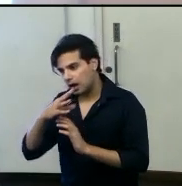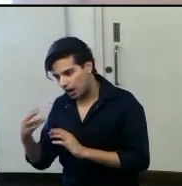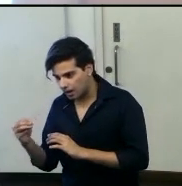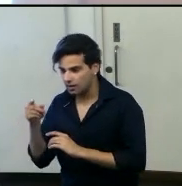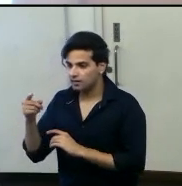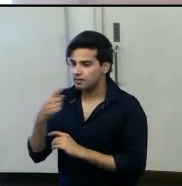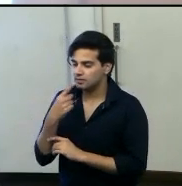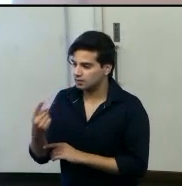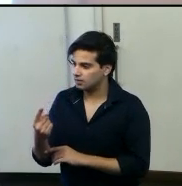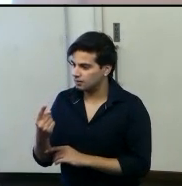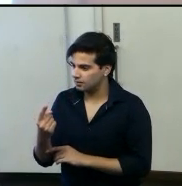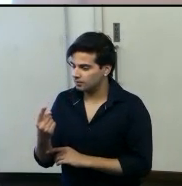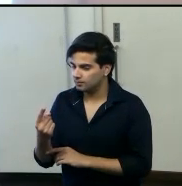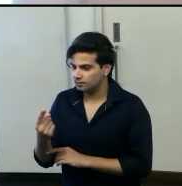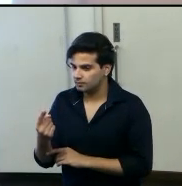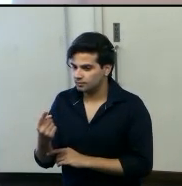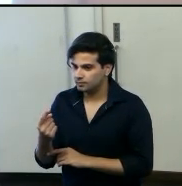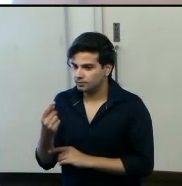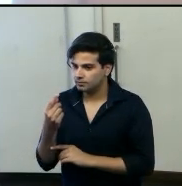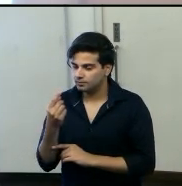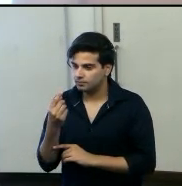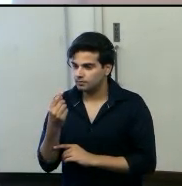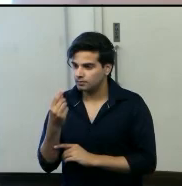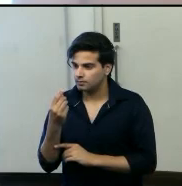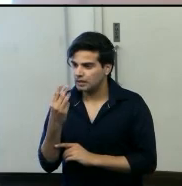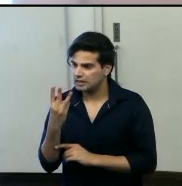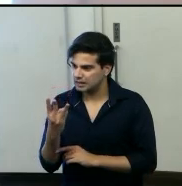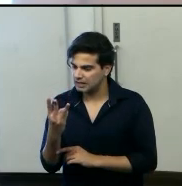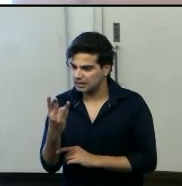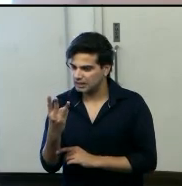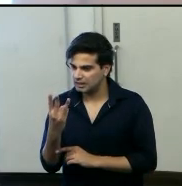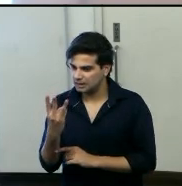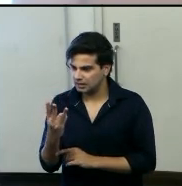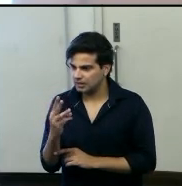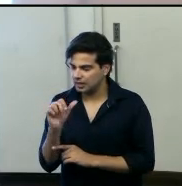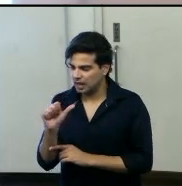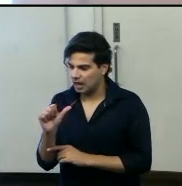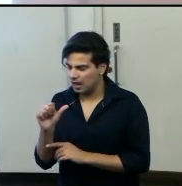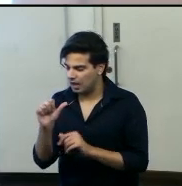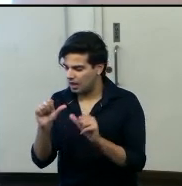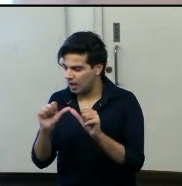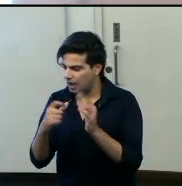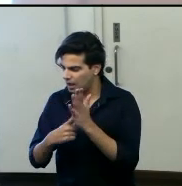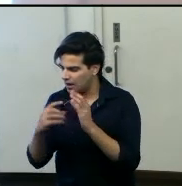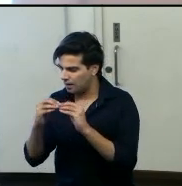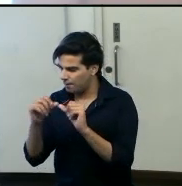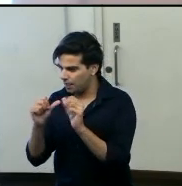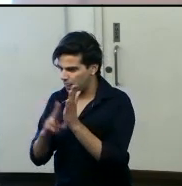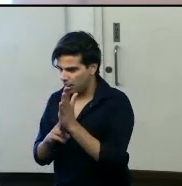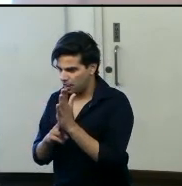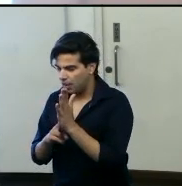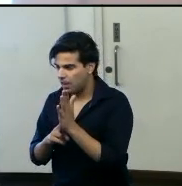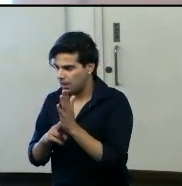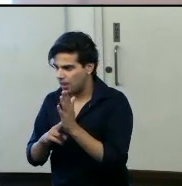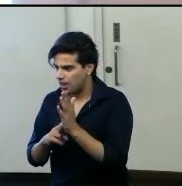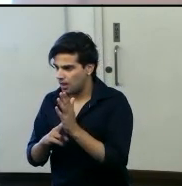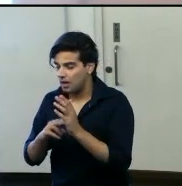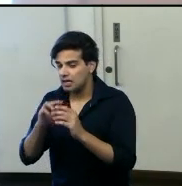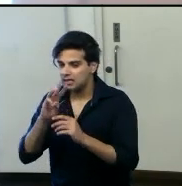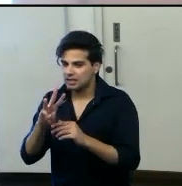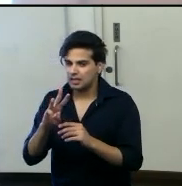And he also says tree and arbor for the tree. Arbor under Frenchally. Let us take Kannada. Tree and